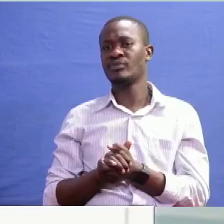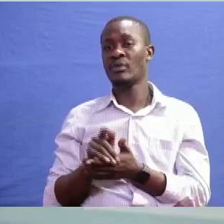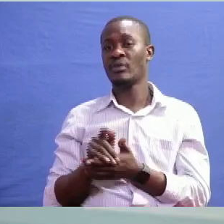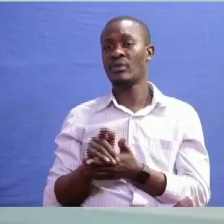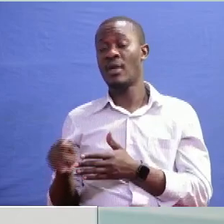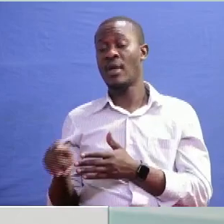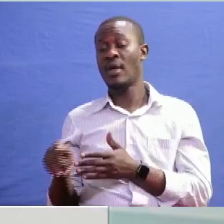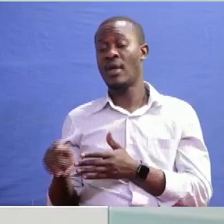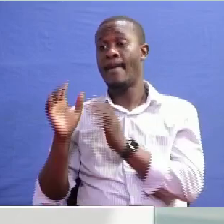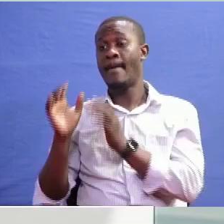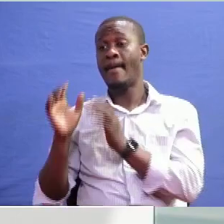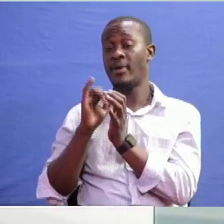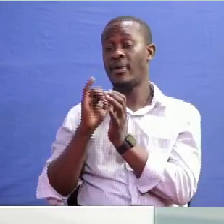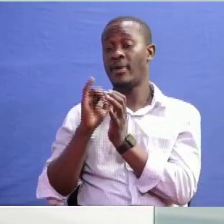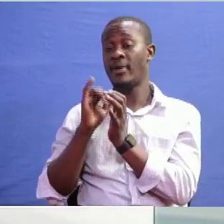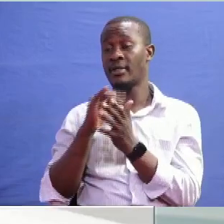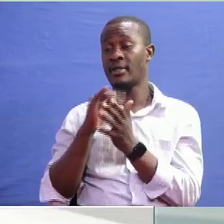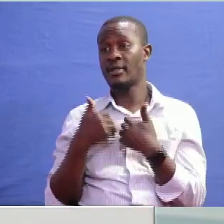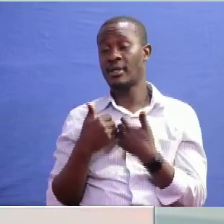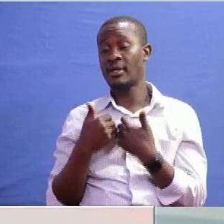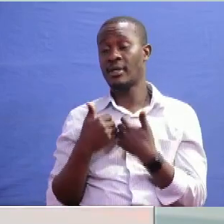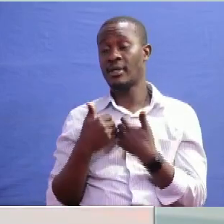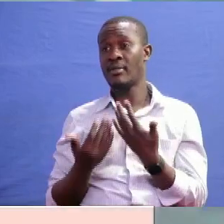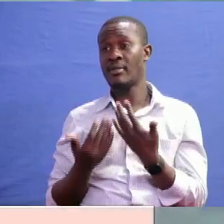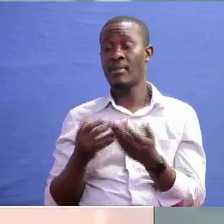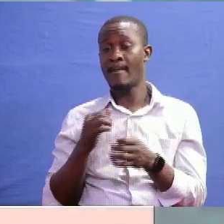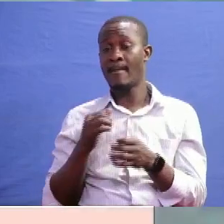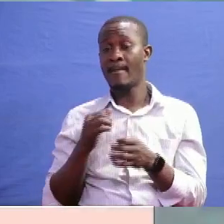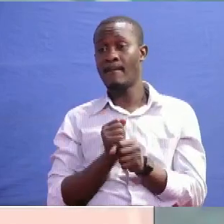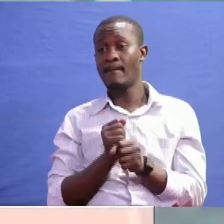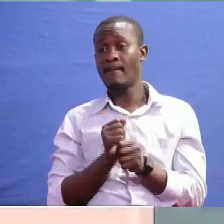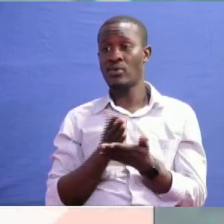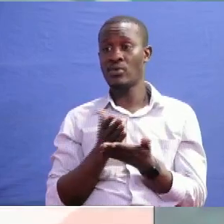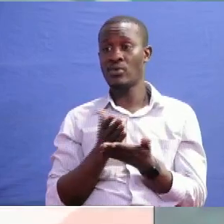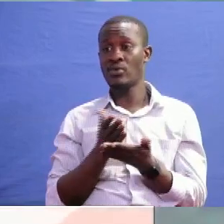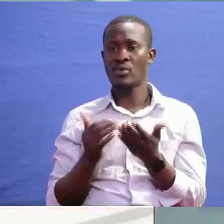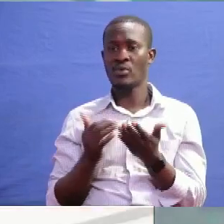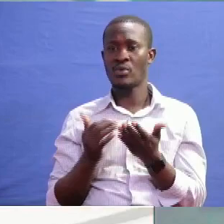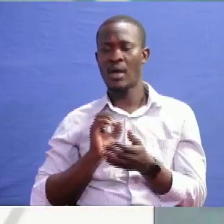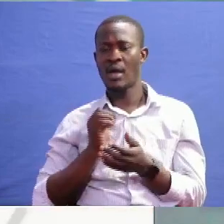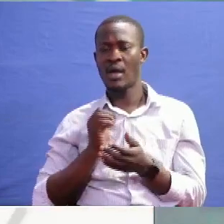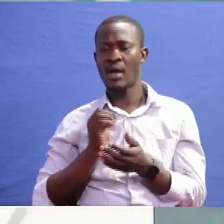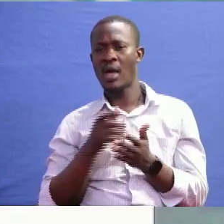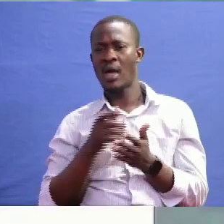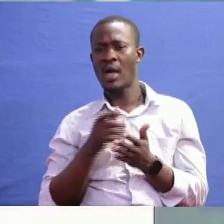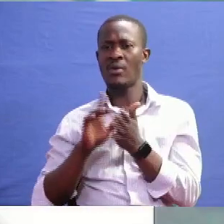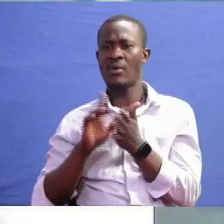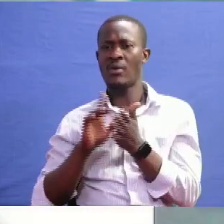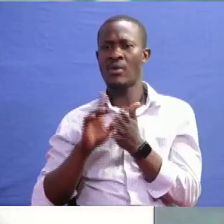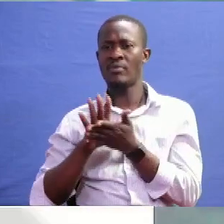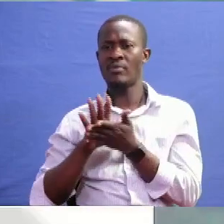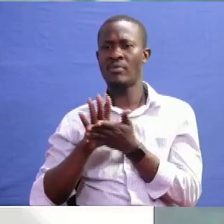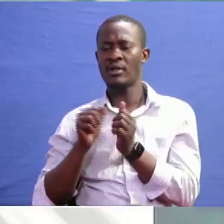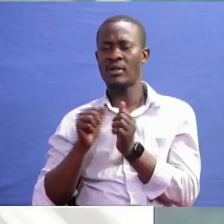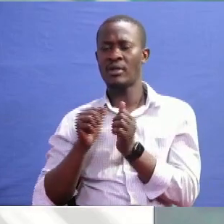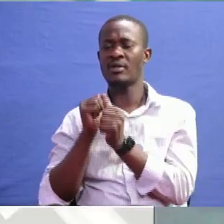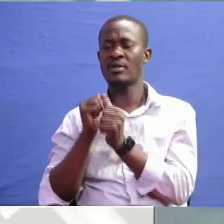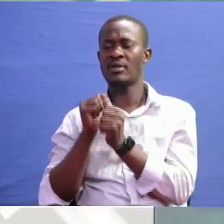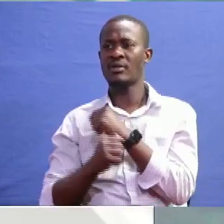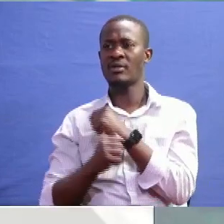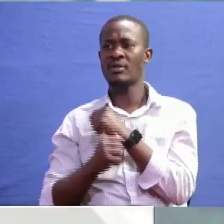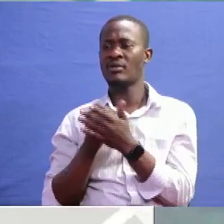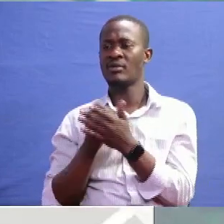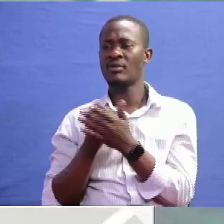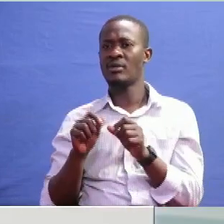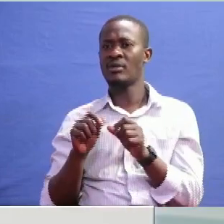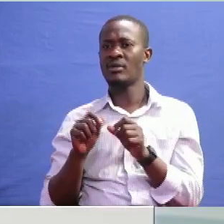here is what is actually... Yes, and maybe just to make the burden, you're supposed, our loans, you pay them in about 10 years. Okay. We are willing to extend that period so